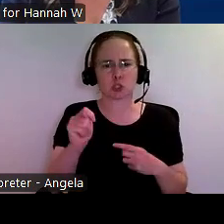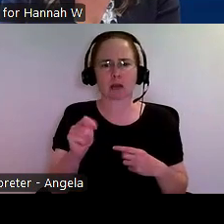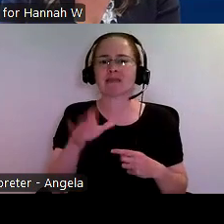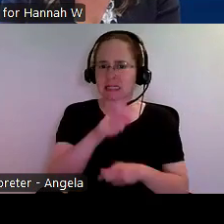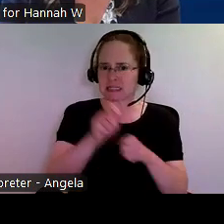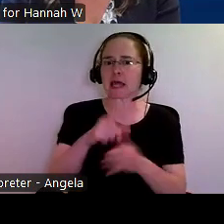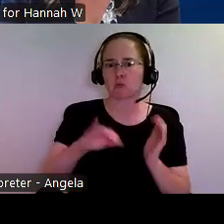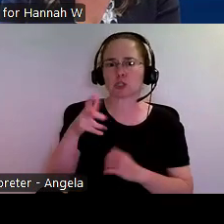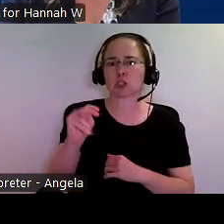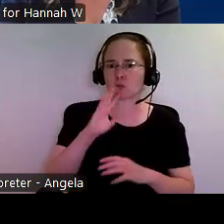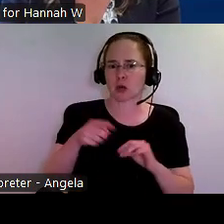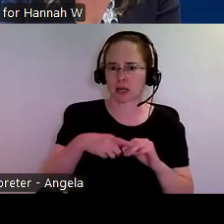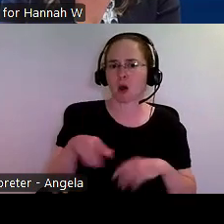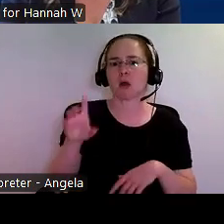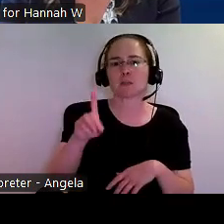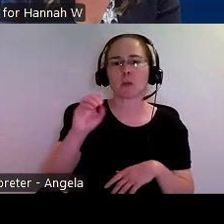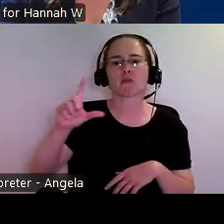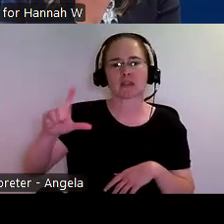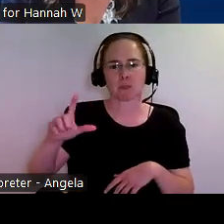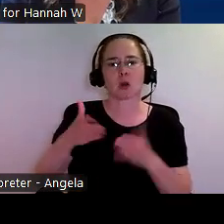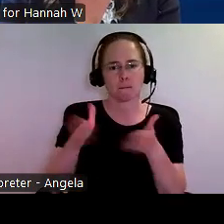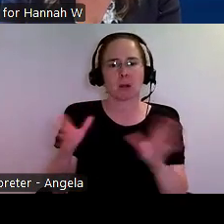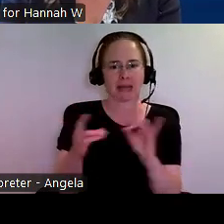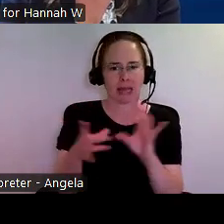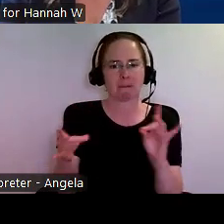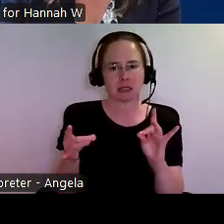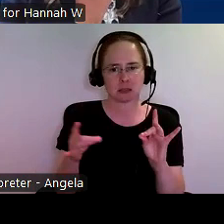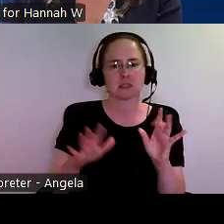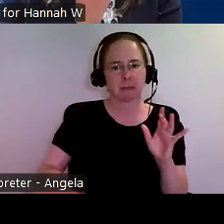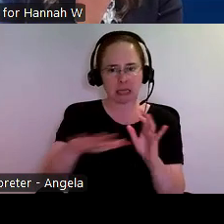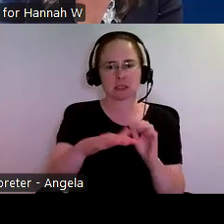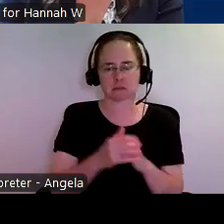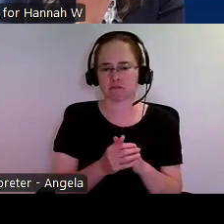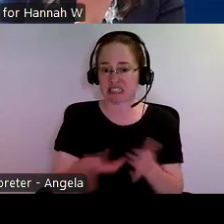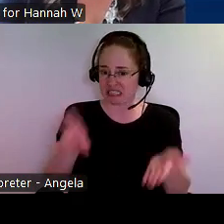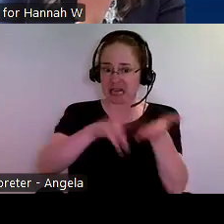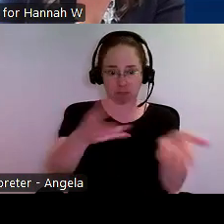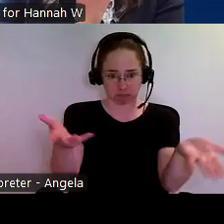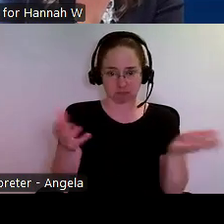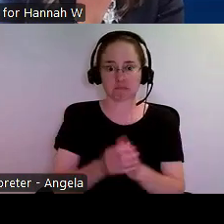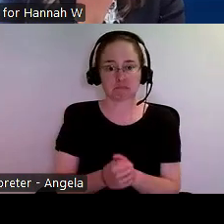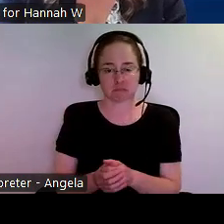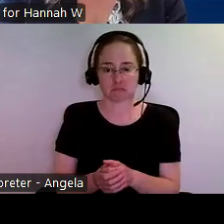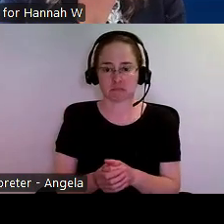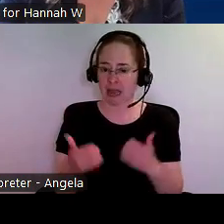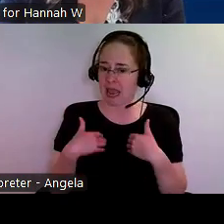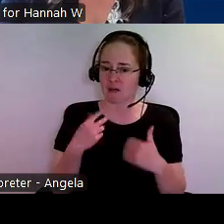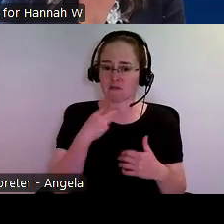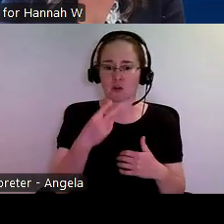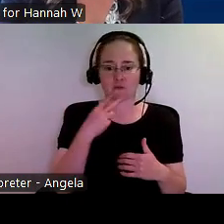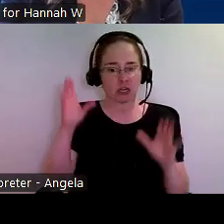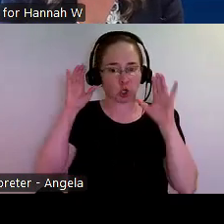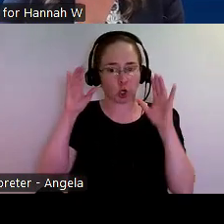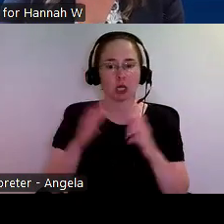talking about, that Department of Labor public comment space. So I would just say sign up, have your voice heard,